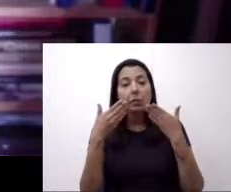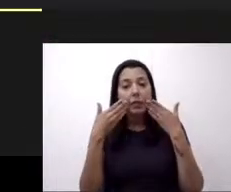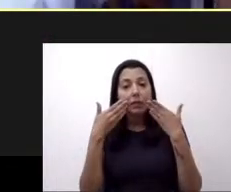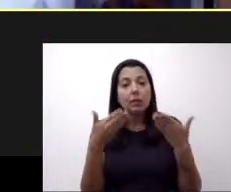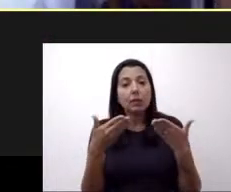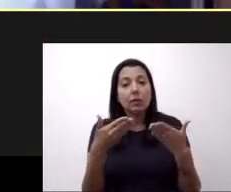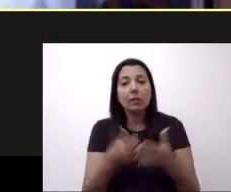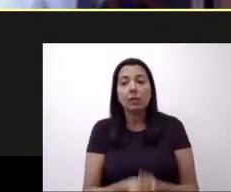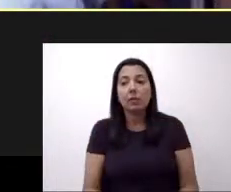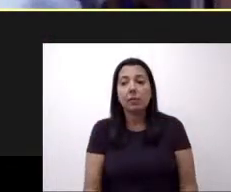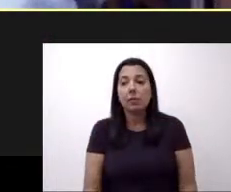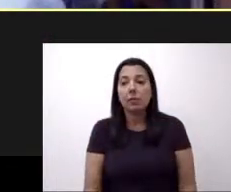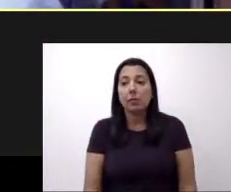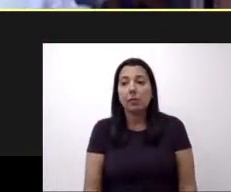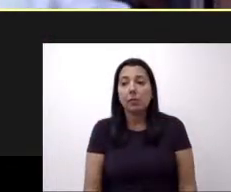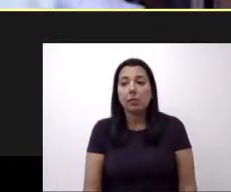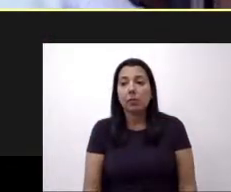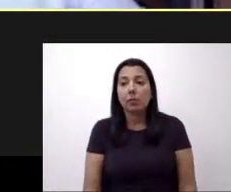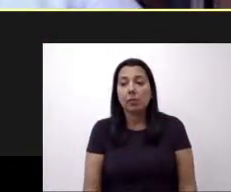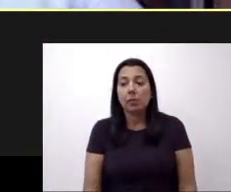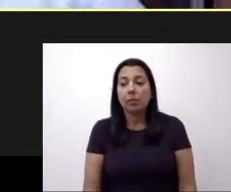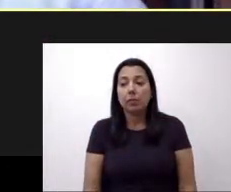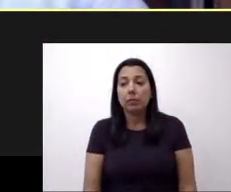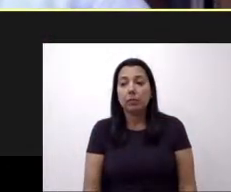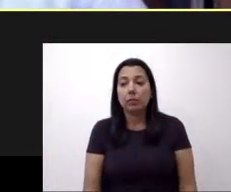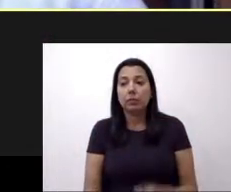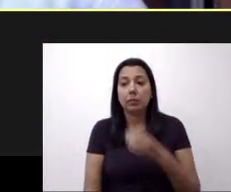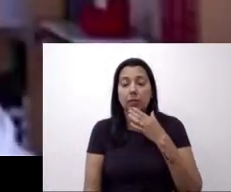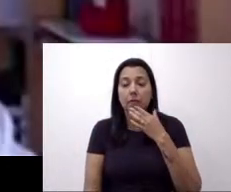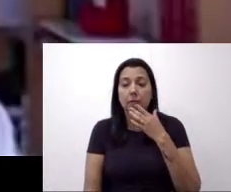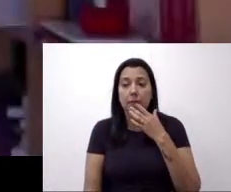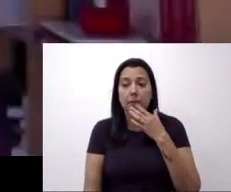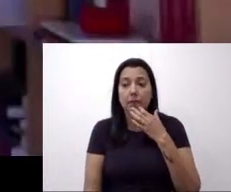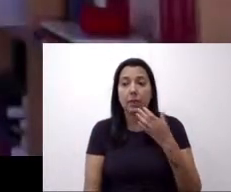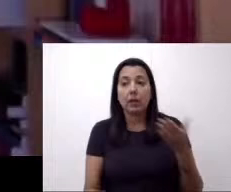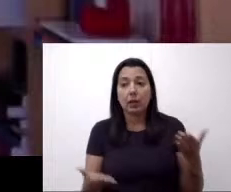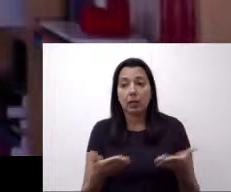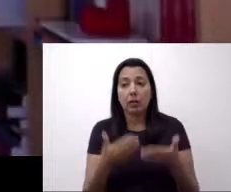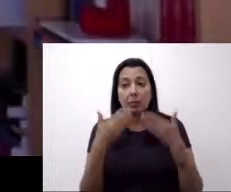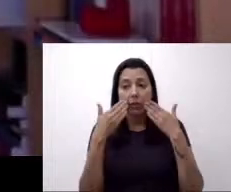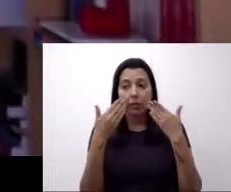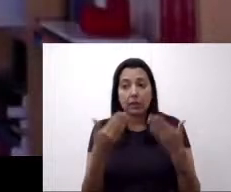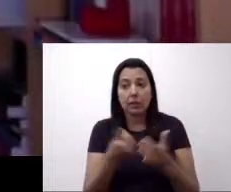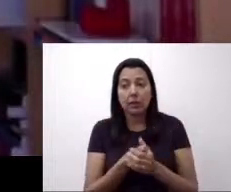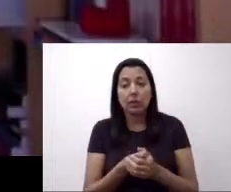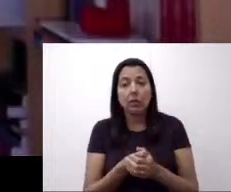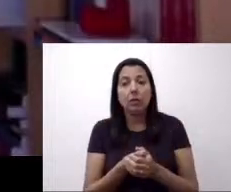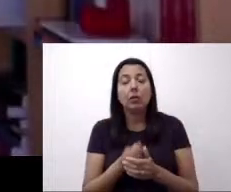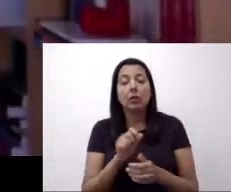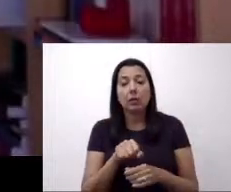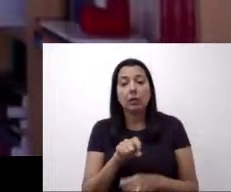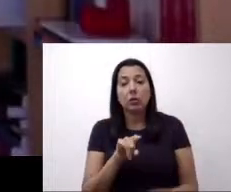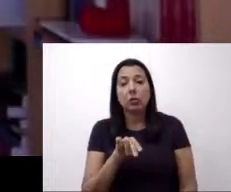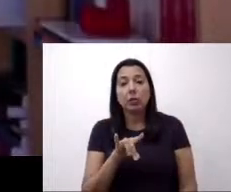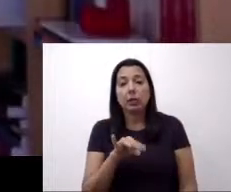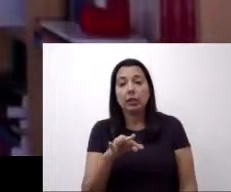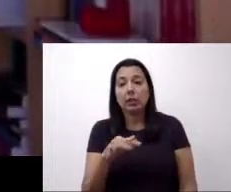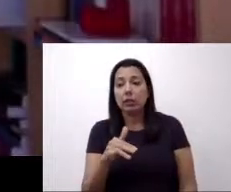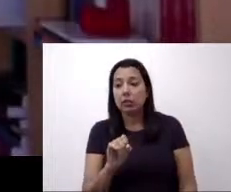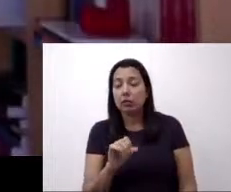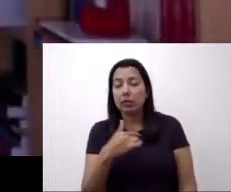for this very substantive presentation. I didn't see